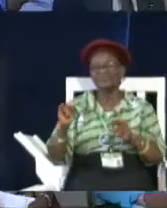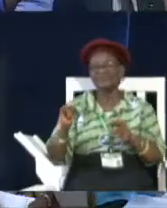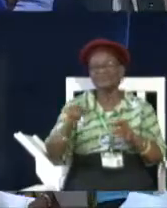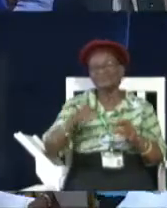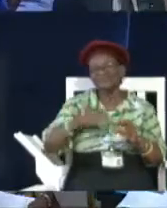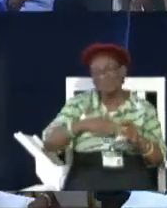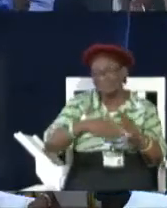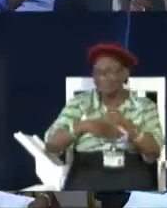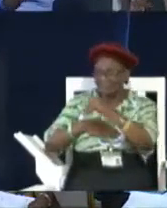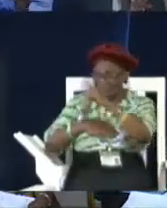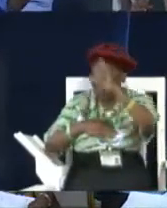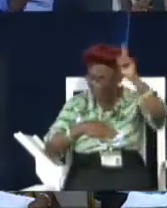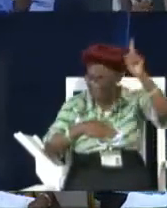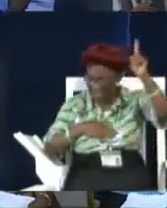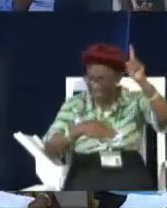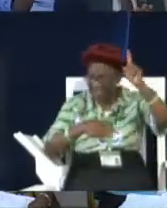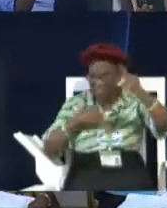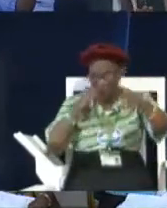tonight."